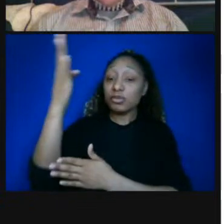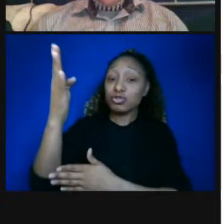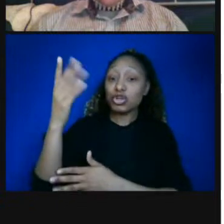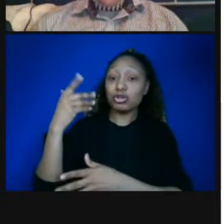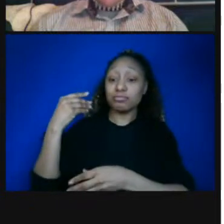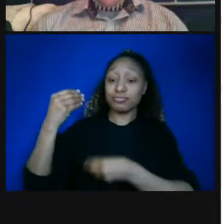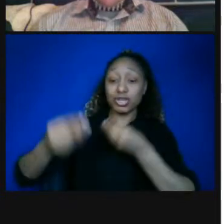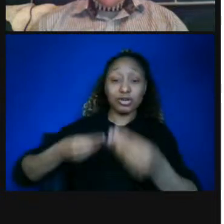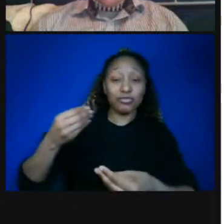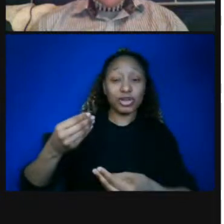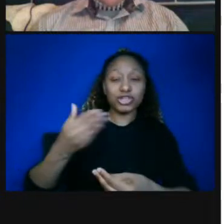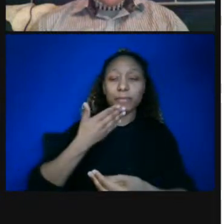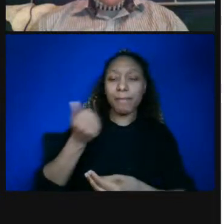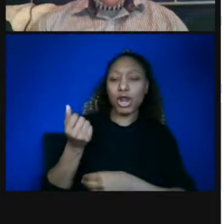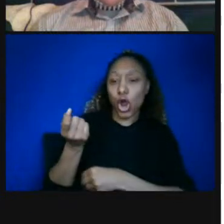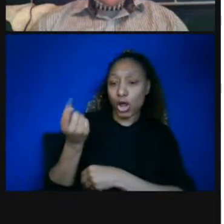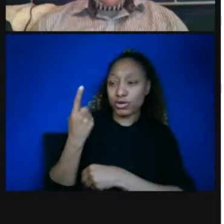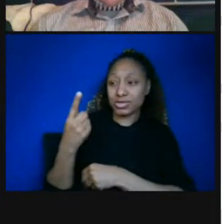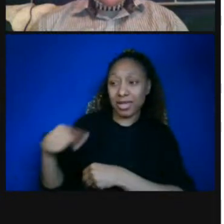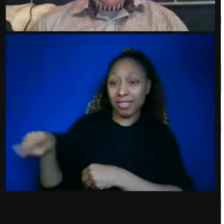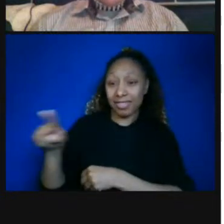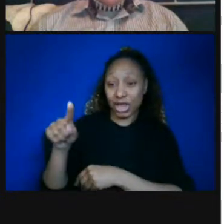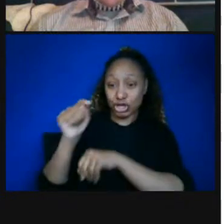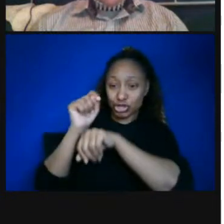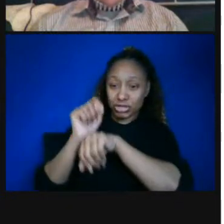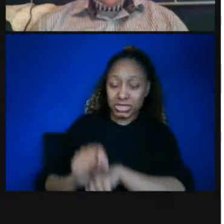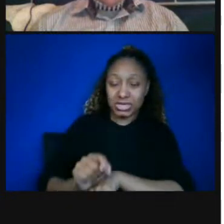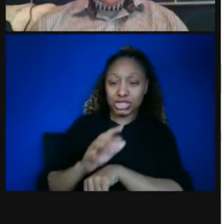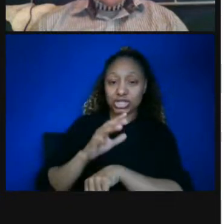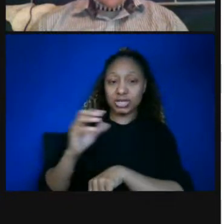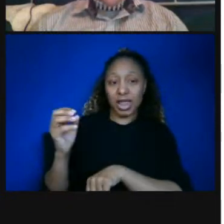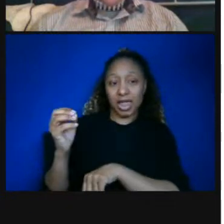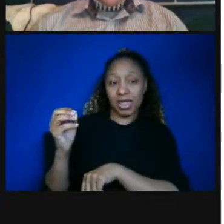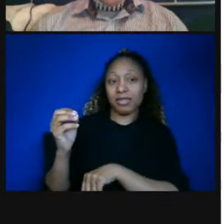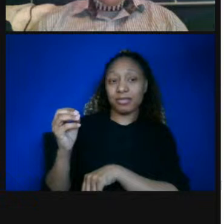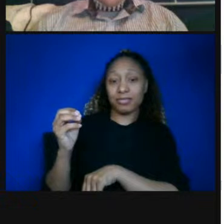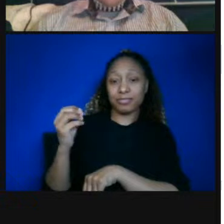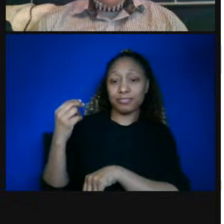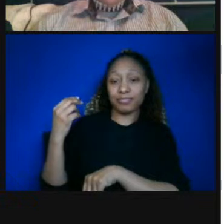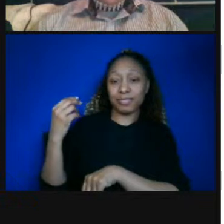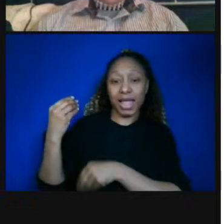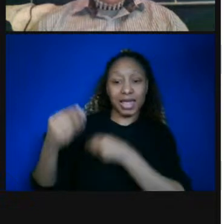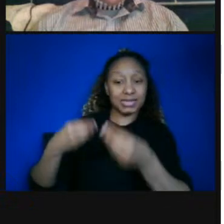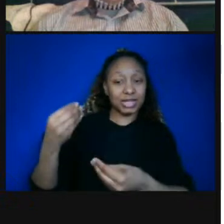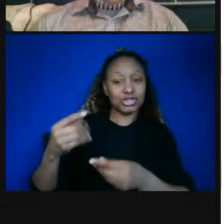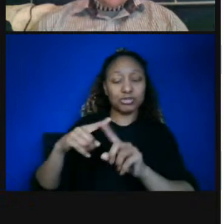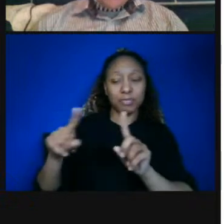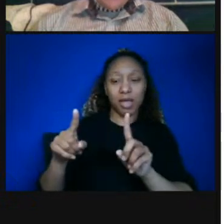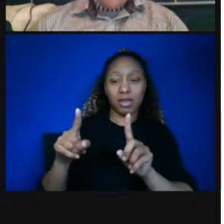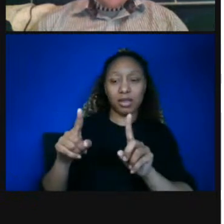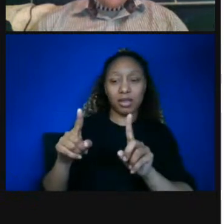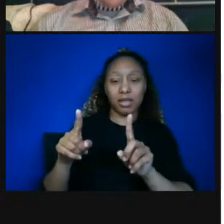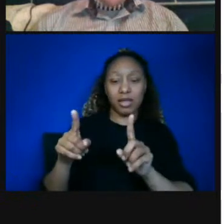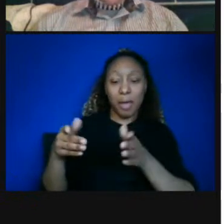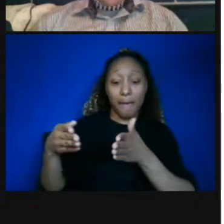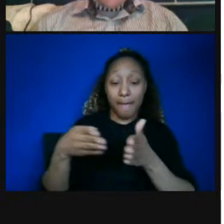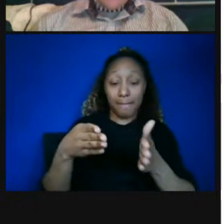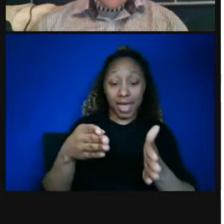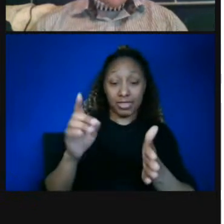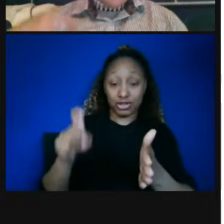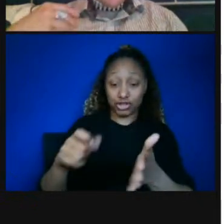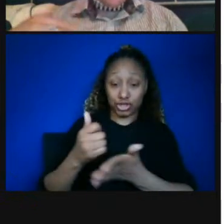themselves and their ancestors. No longer shall they be lost, but a path shall guide them home. Wanishi,